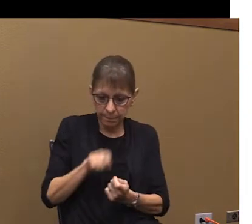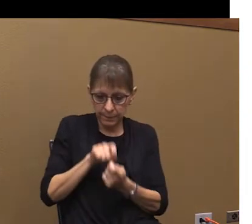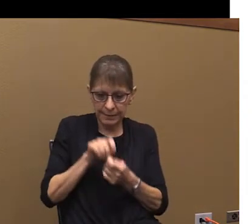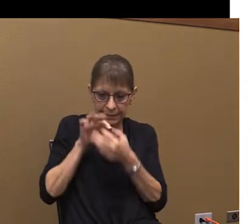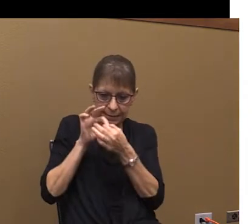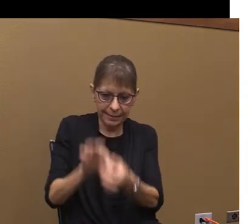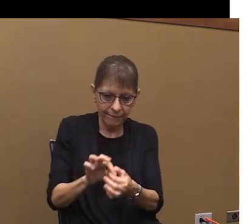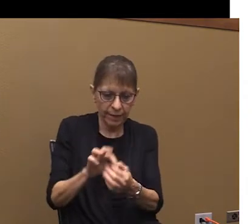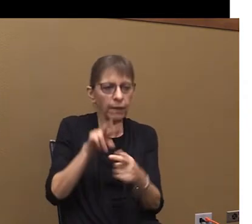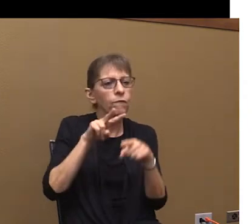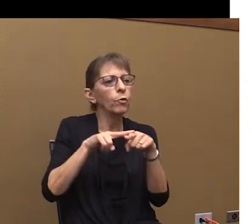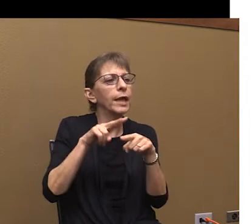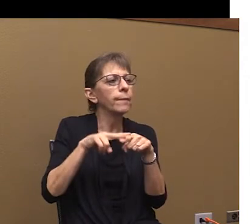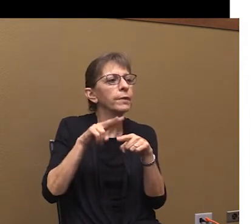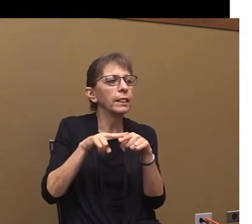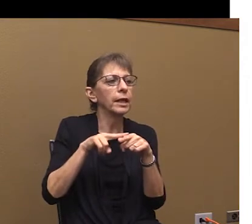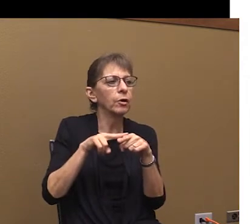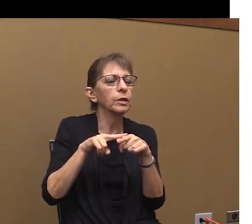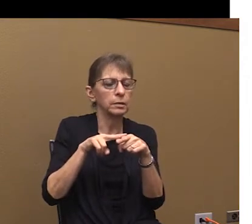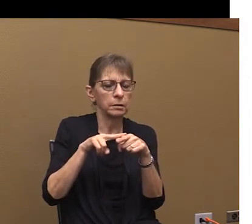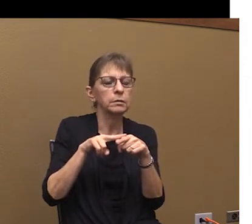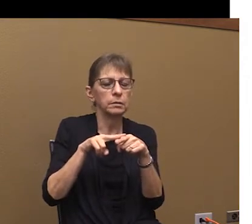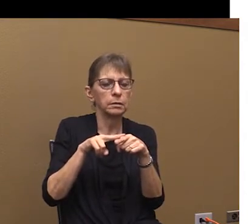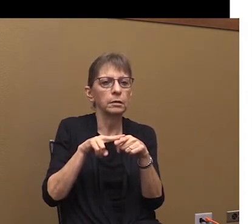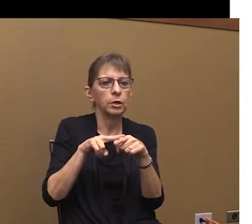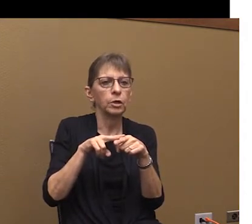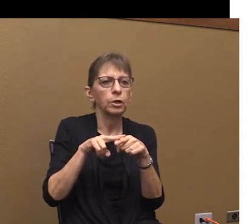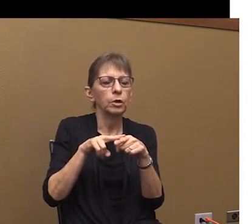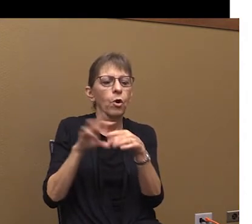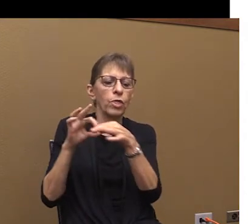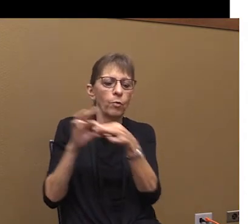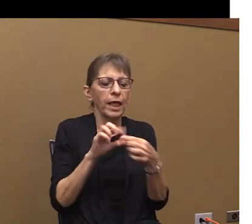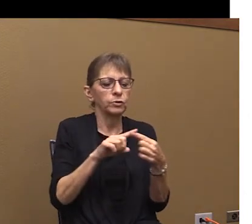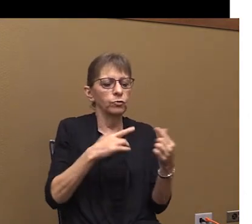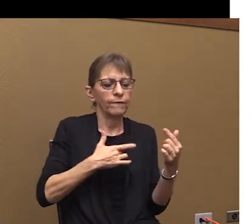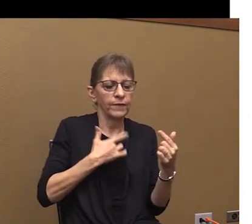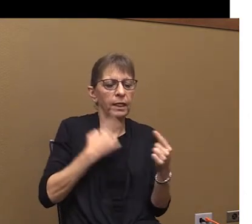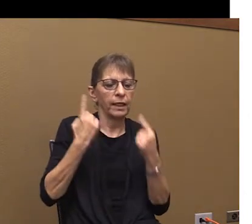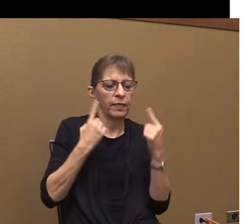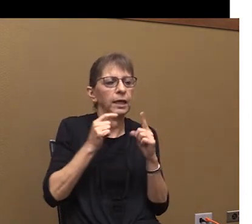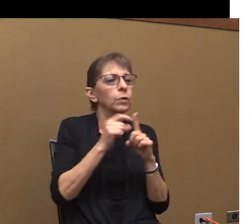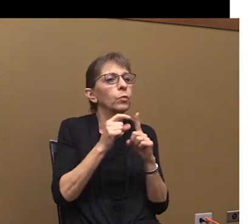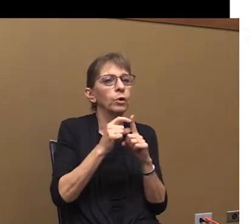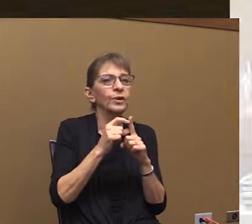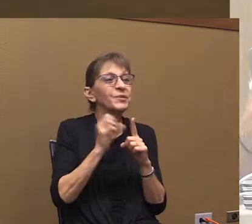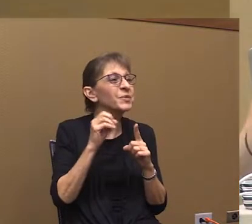vocabulary that happens from discussion and reading, and also specific